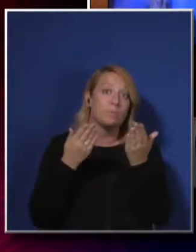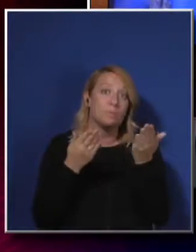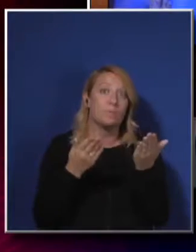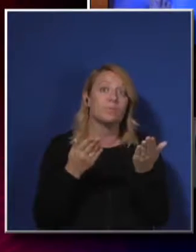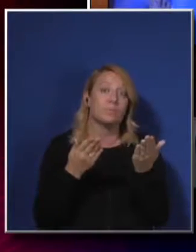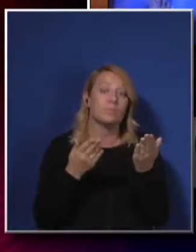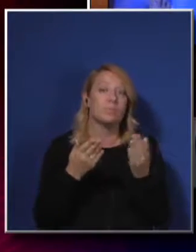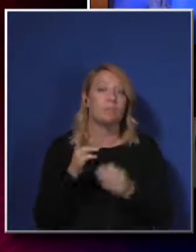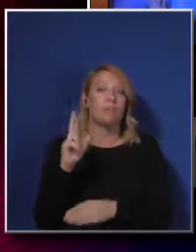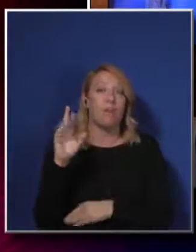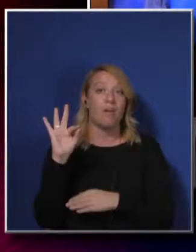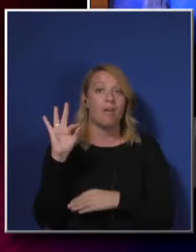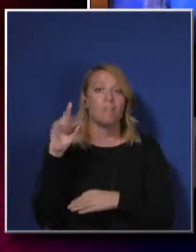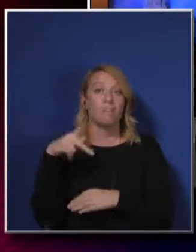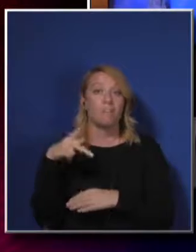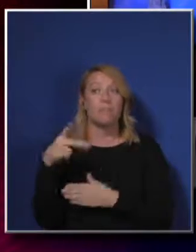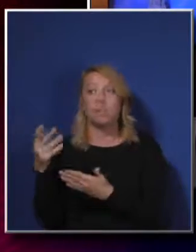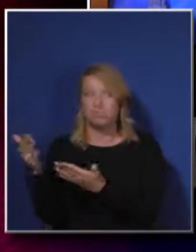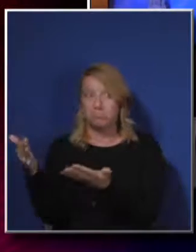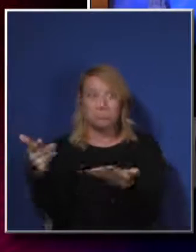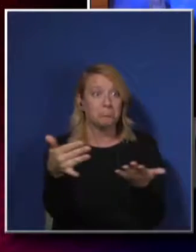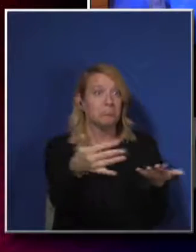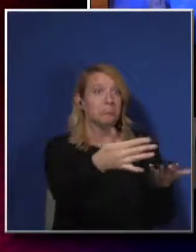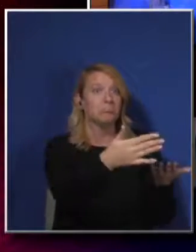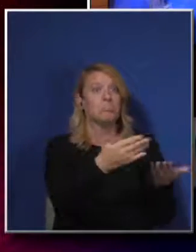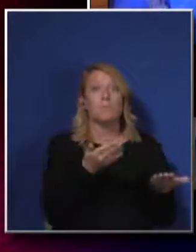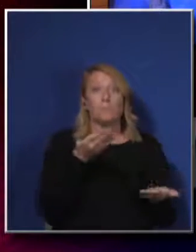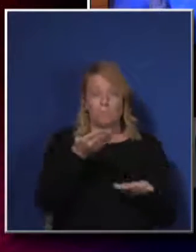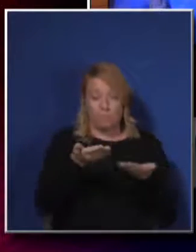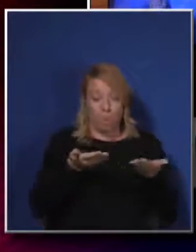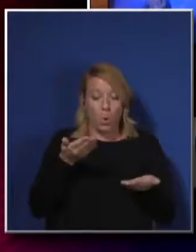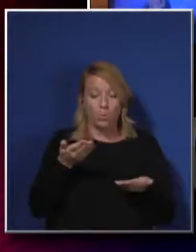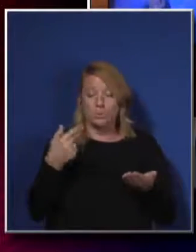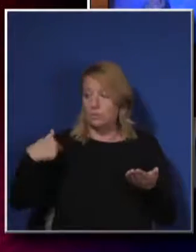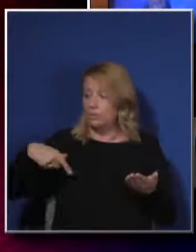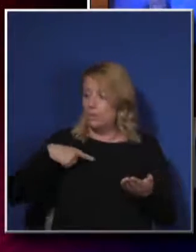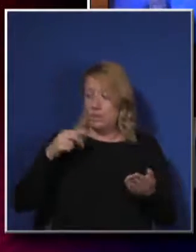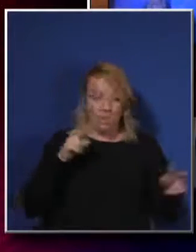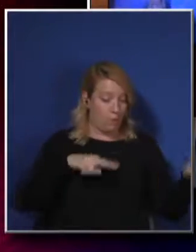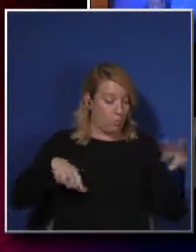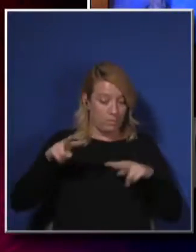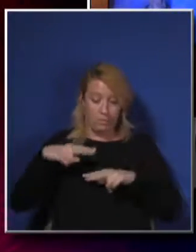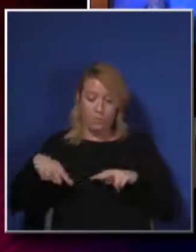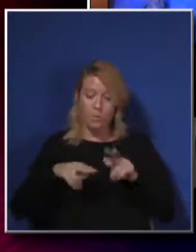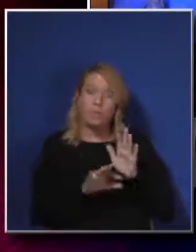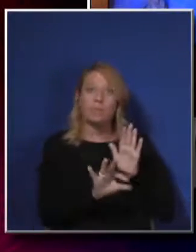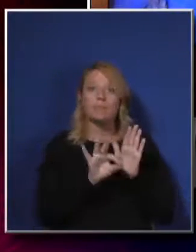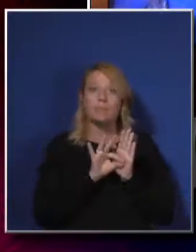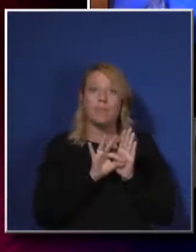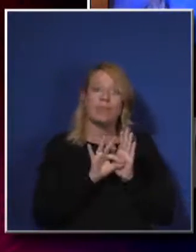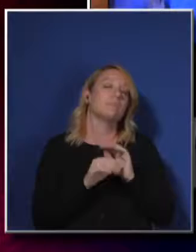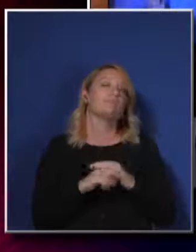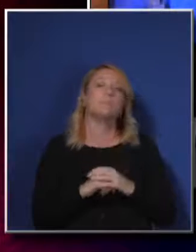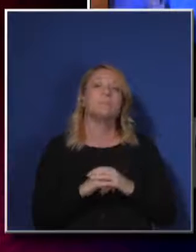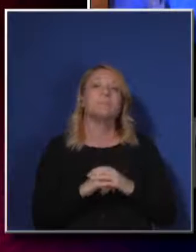get proposals to us that we can review and then select. Anything